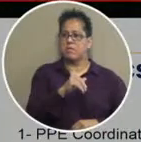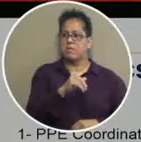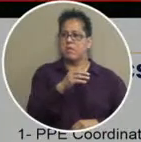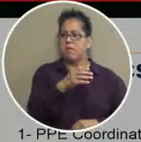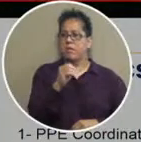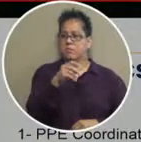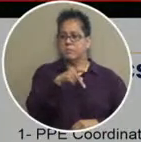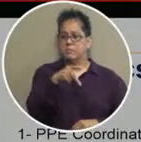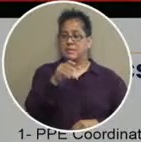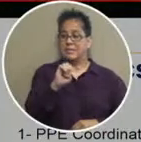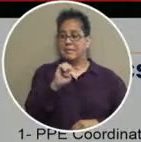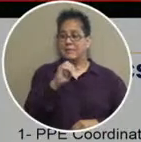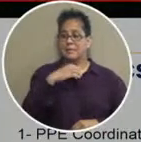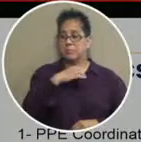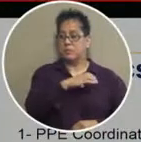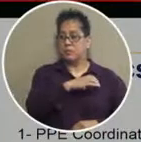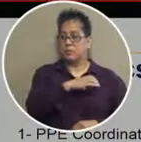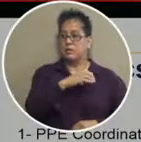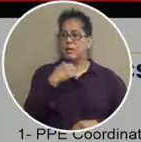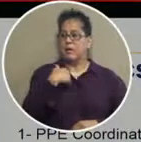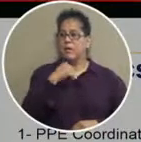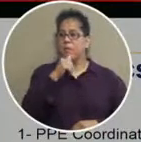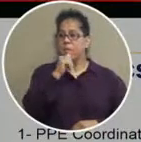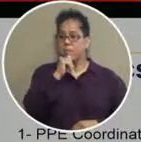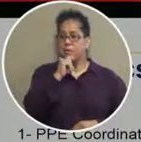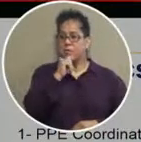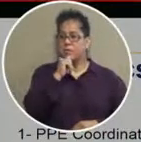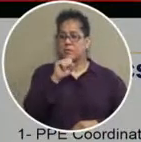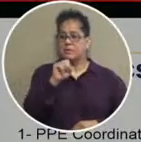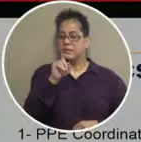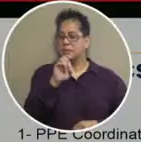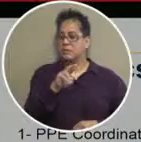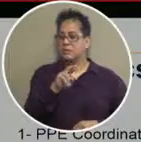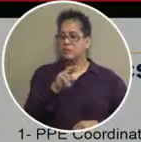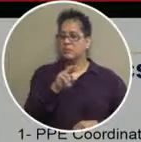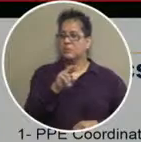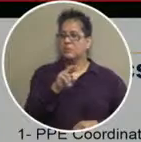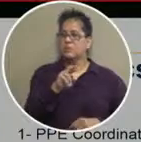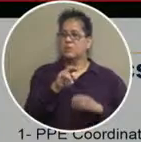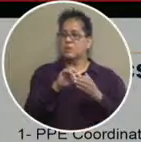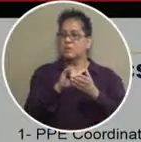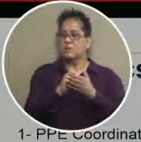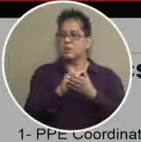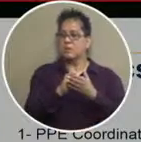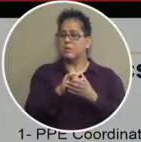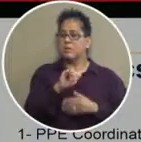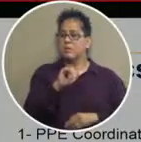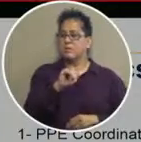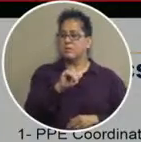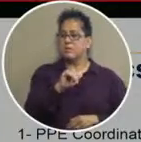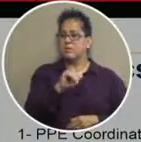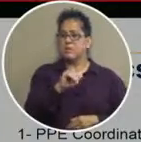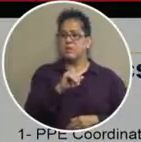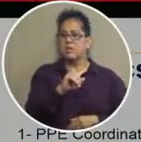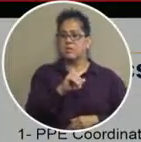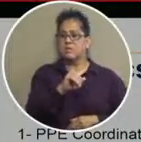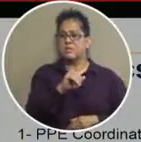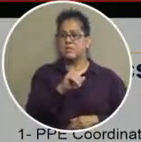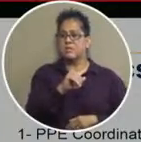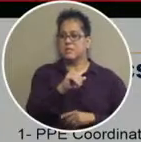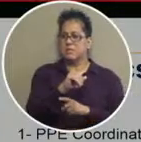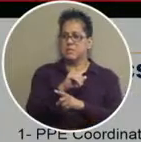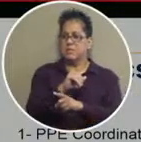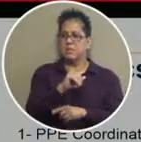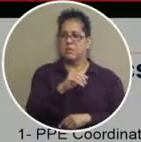Similar to the PPE committee, we launched a private sector testing committee, which again is a weekly meeting organized with over 70 people